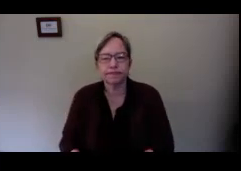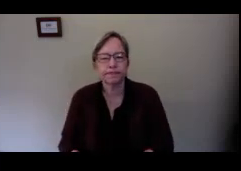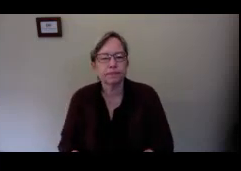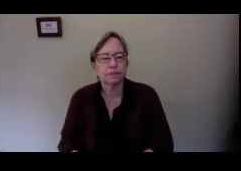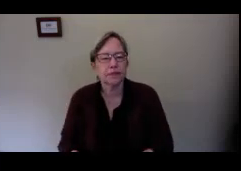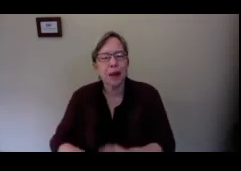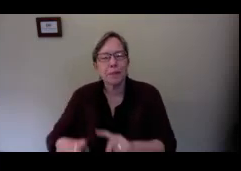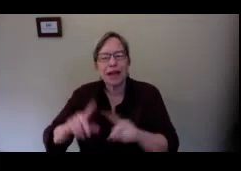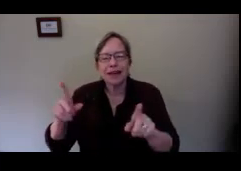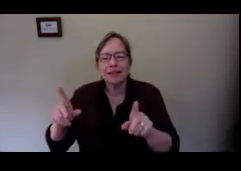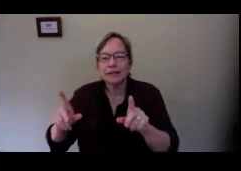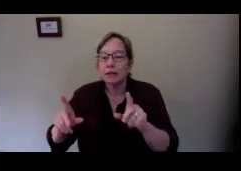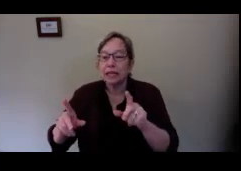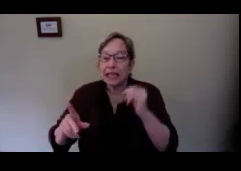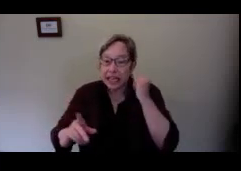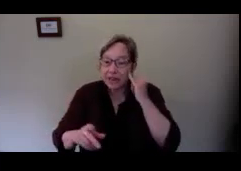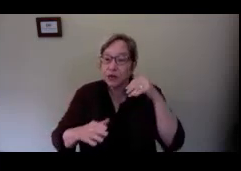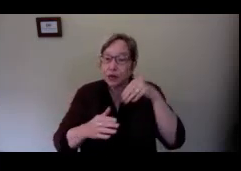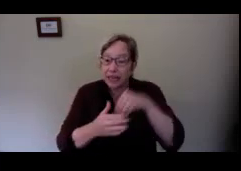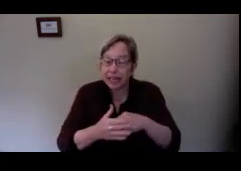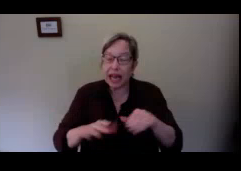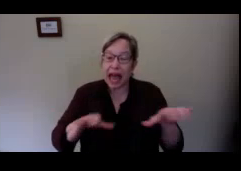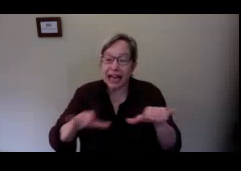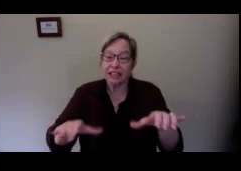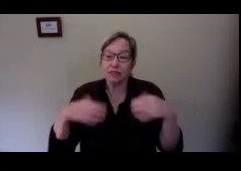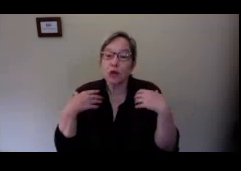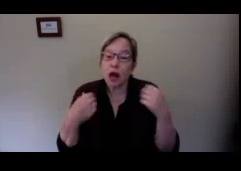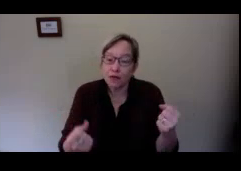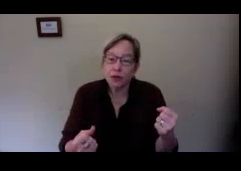not include those who are in active recovery.